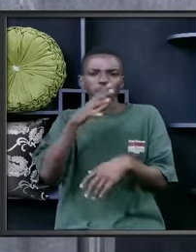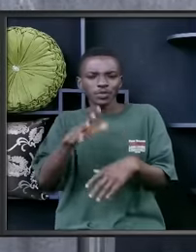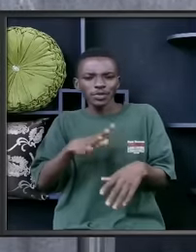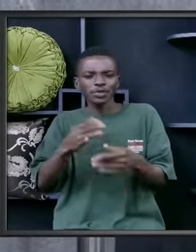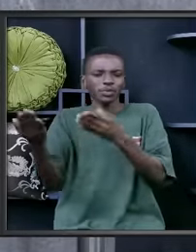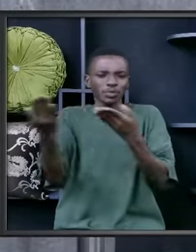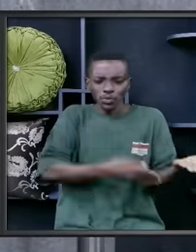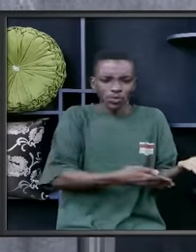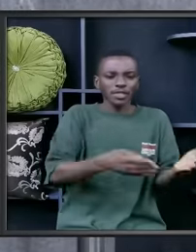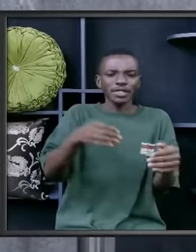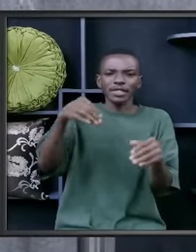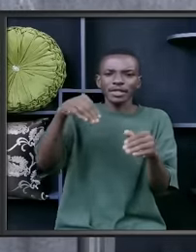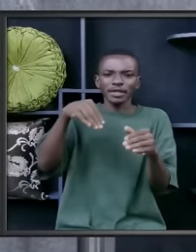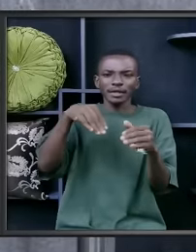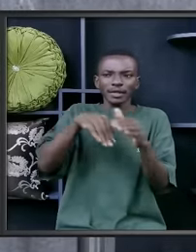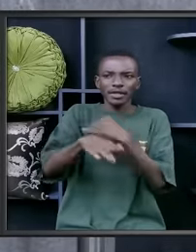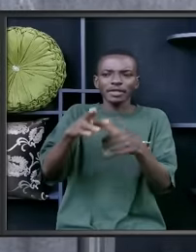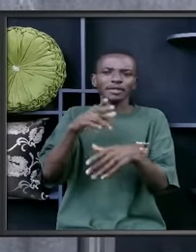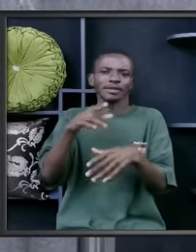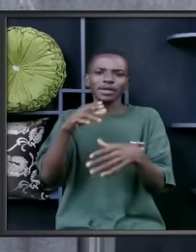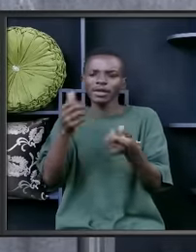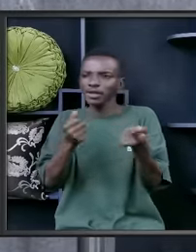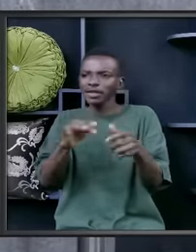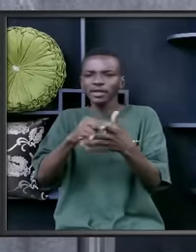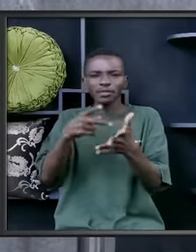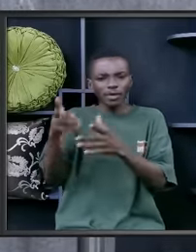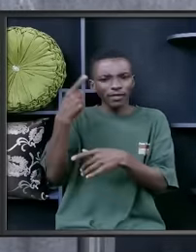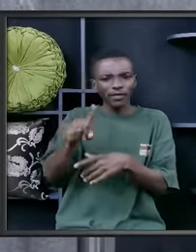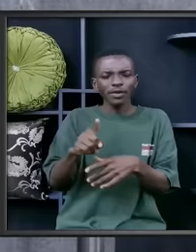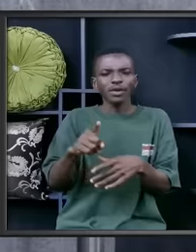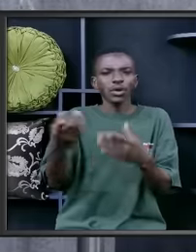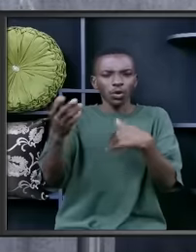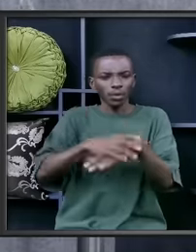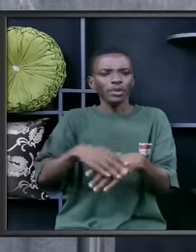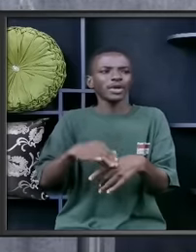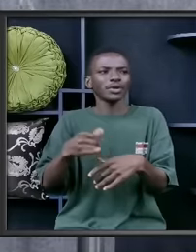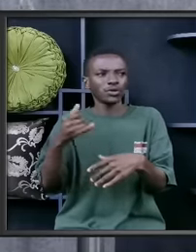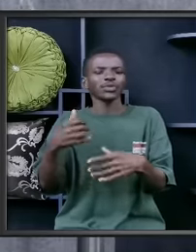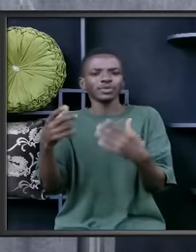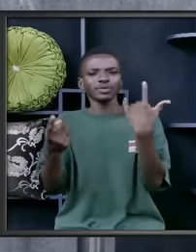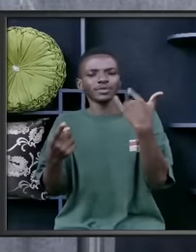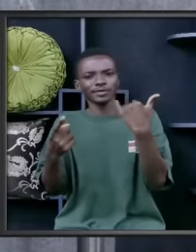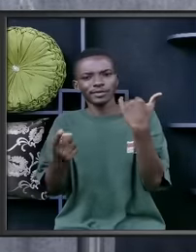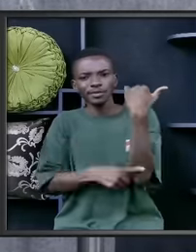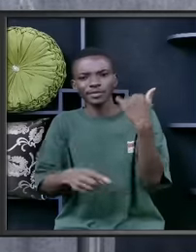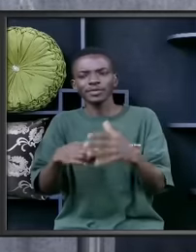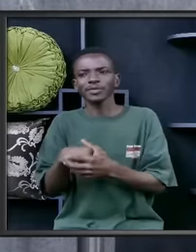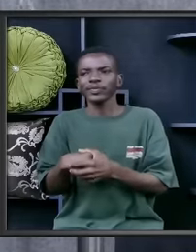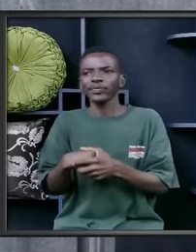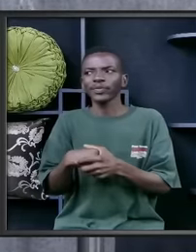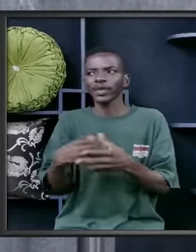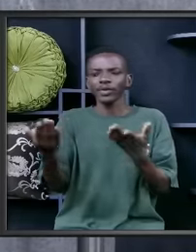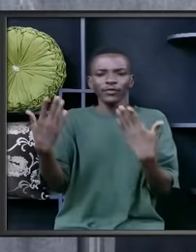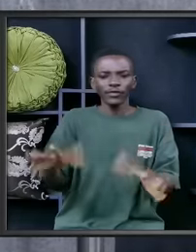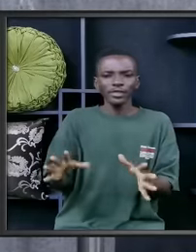come put for the car where I pay for. So now he said, when you come back, you go hear them. I can't finish for Oka. I can't go